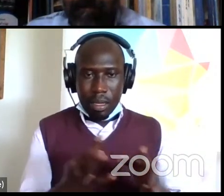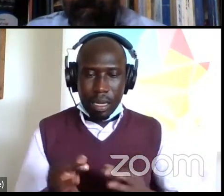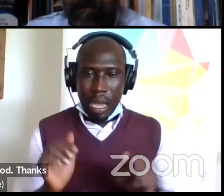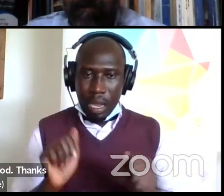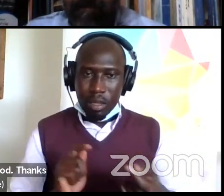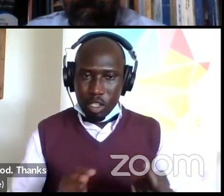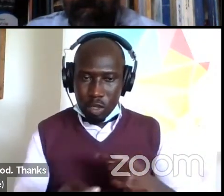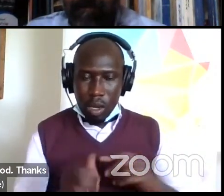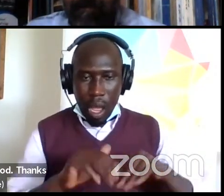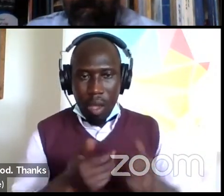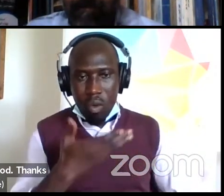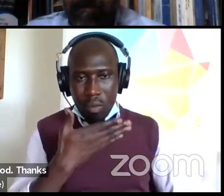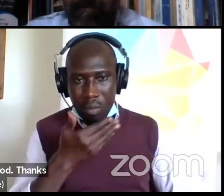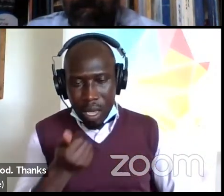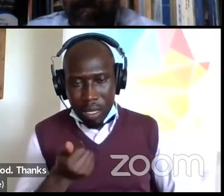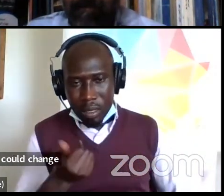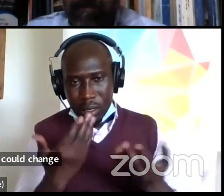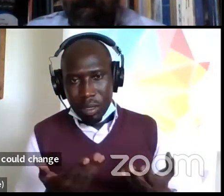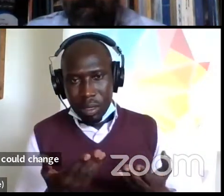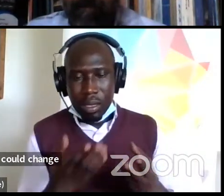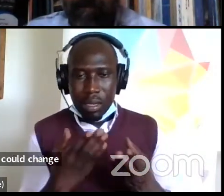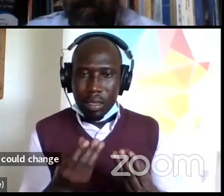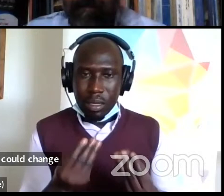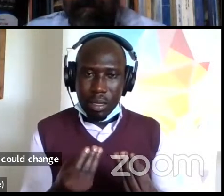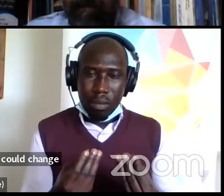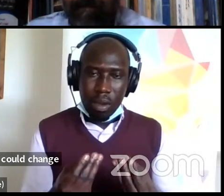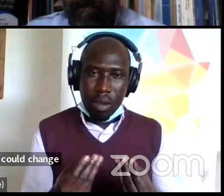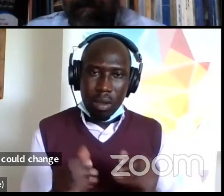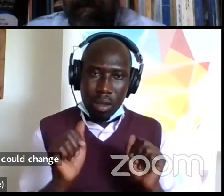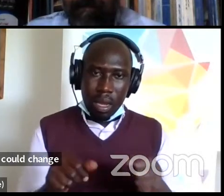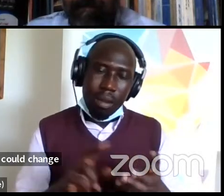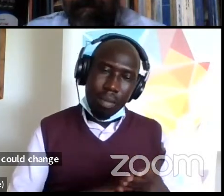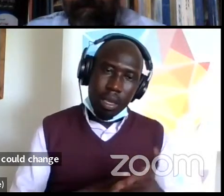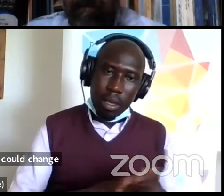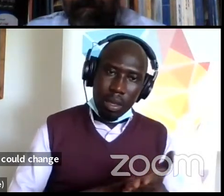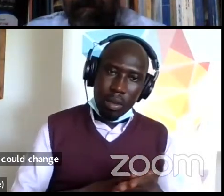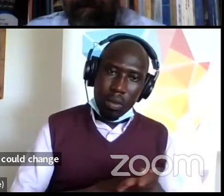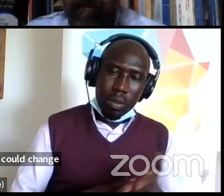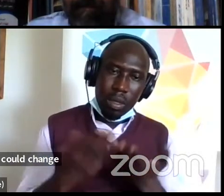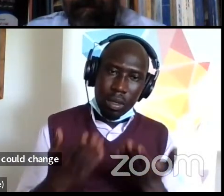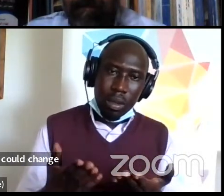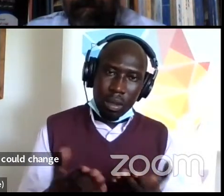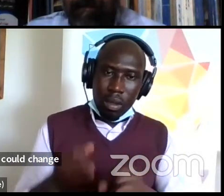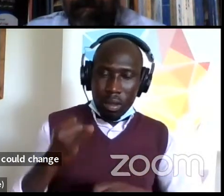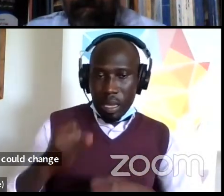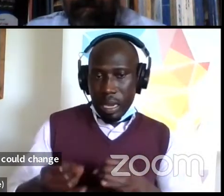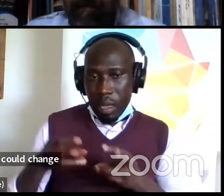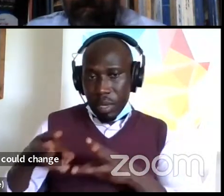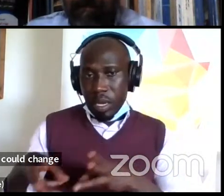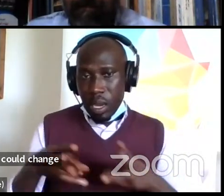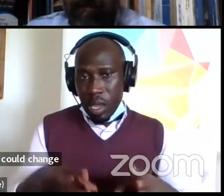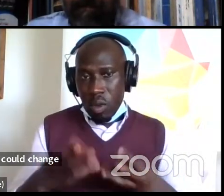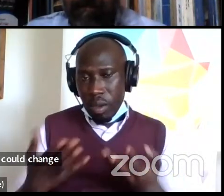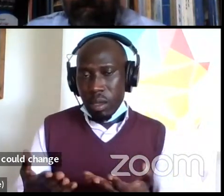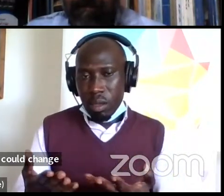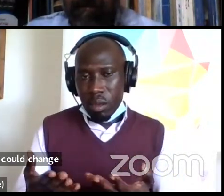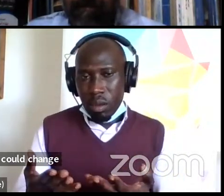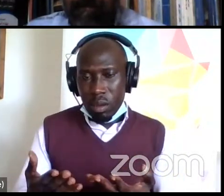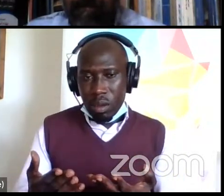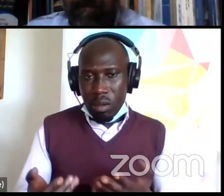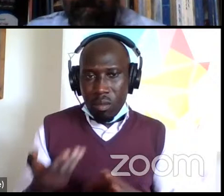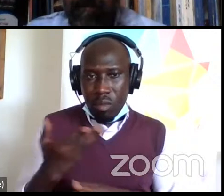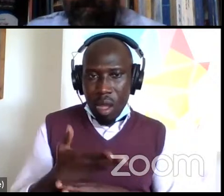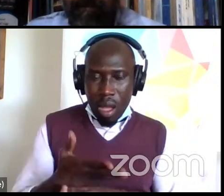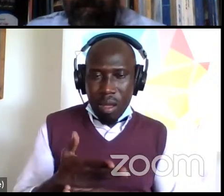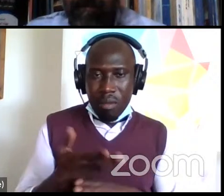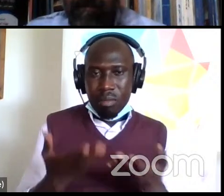how fast simple things could be used, you end up in a way having